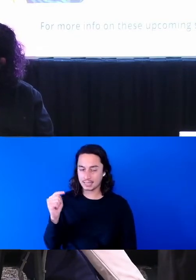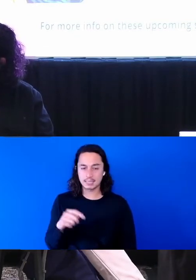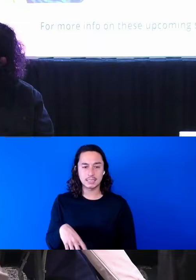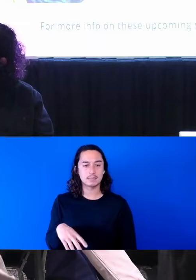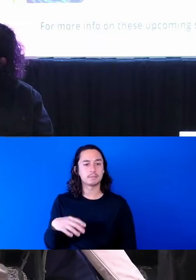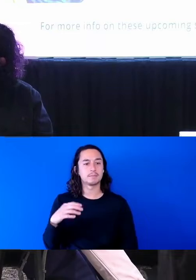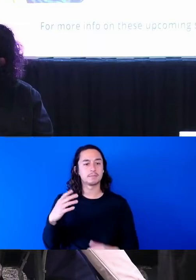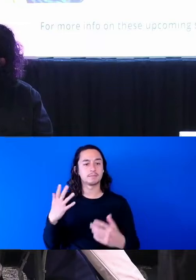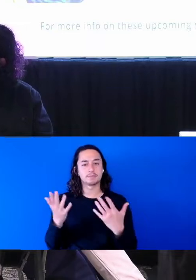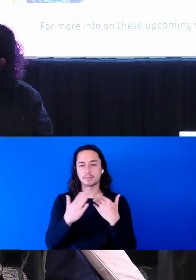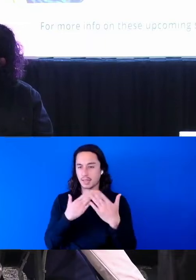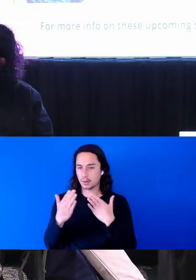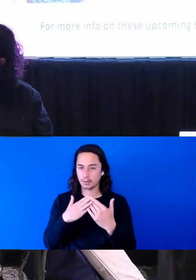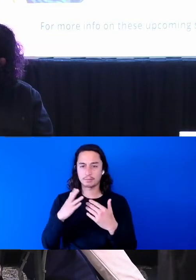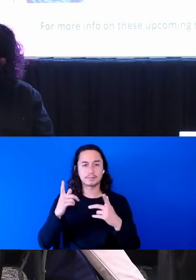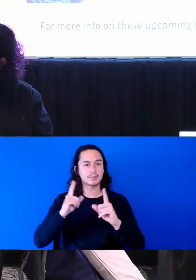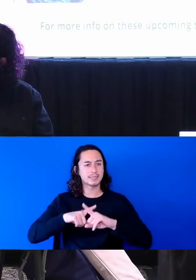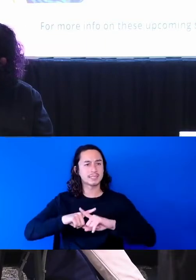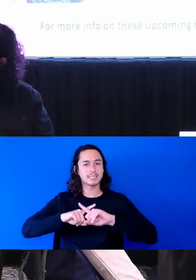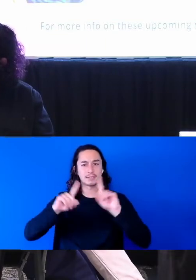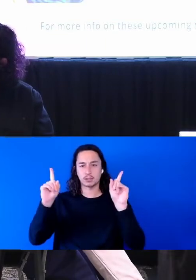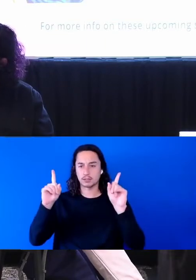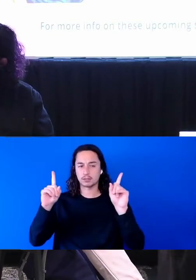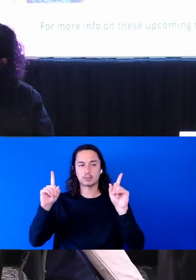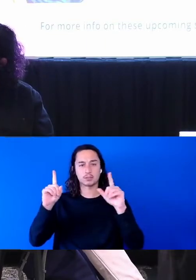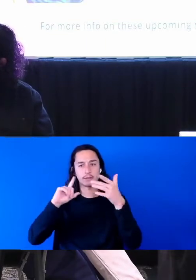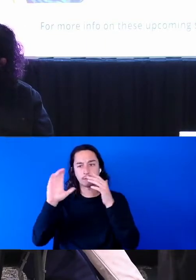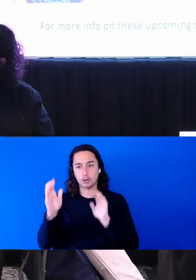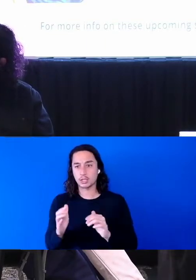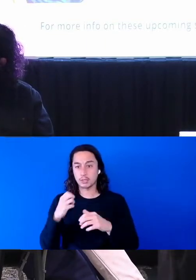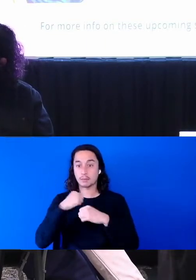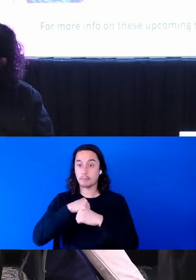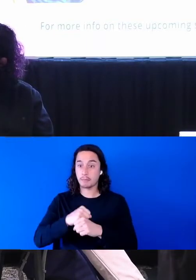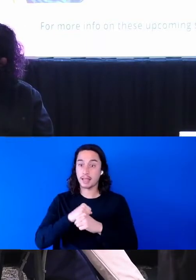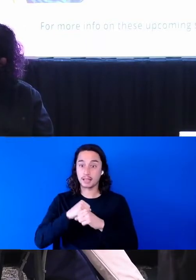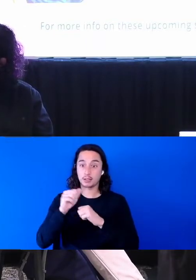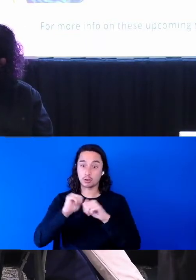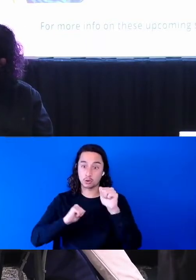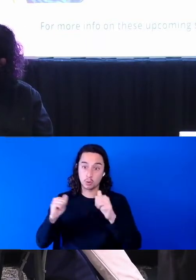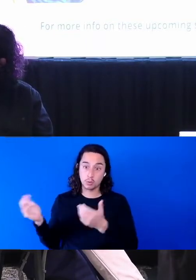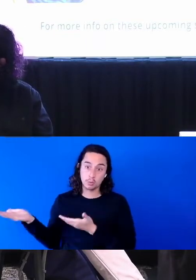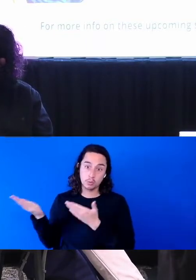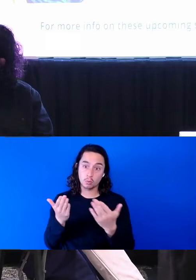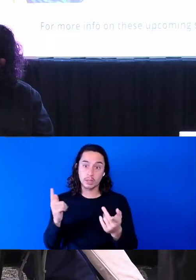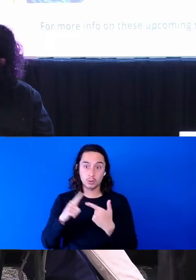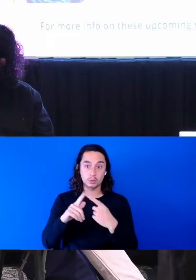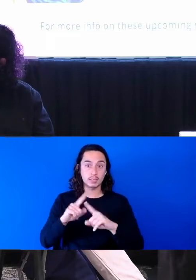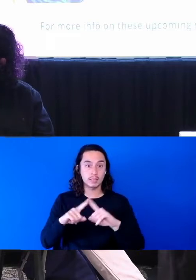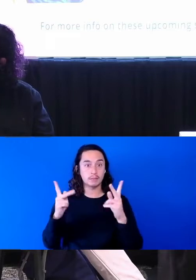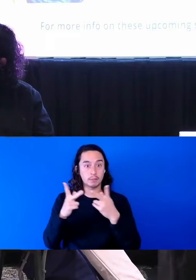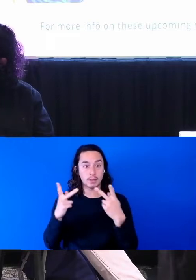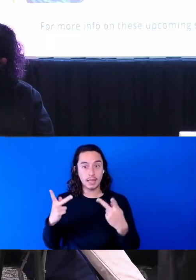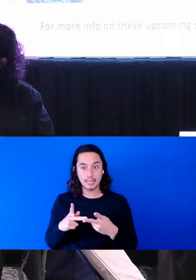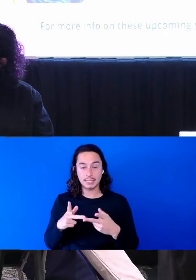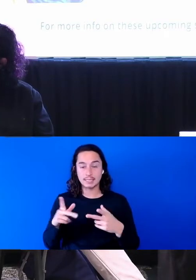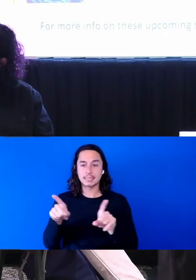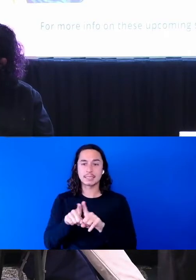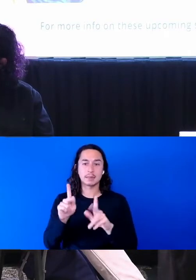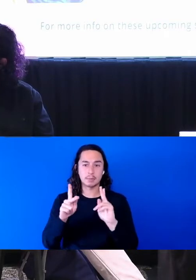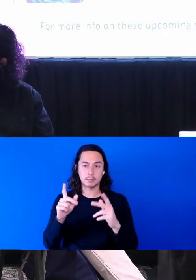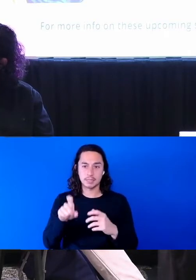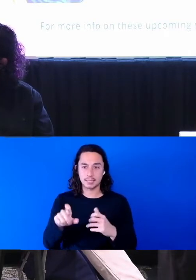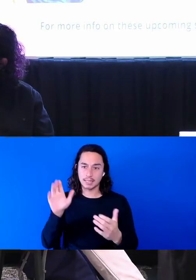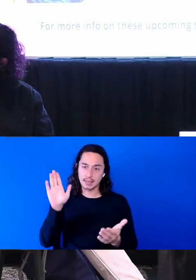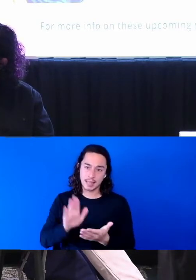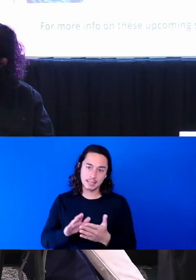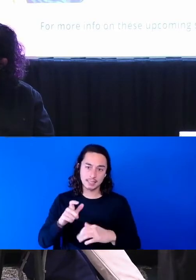Anyway, there's just like a different, versus like you make a show and you bring it to different places with the same people, you need less time, but you don't have a, you know,